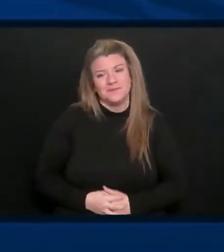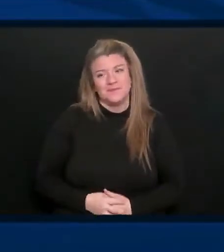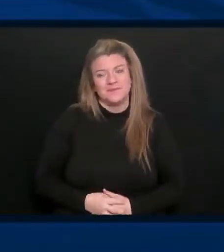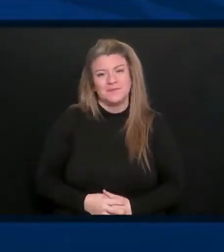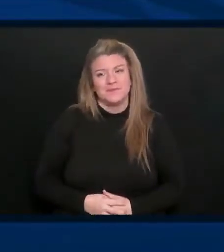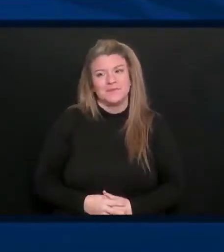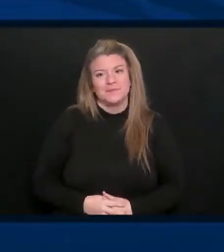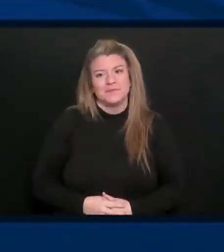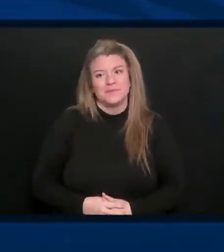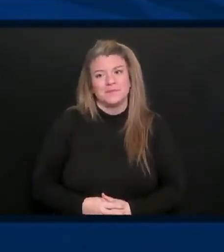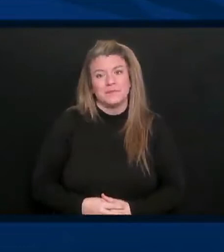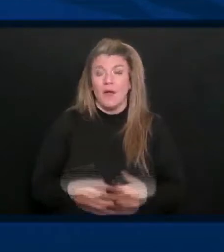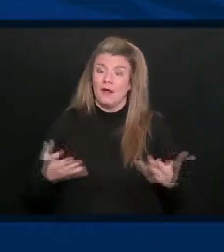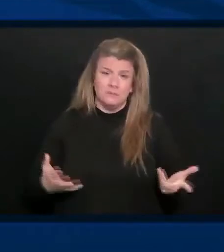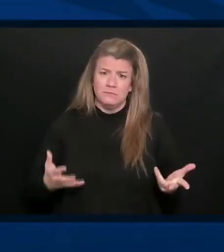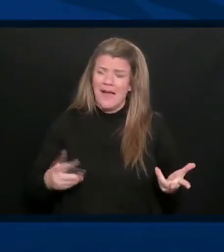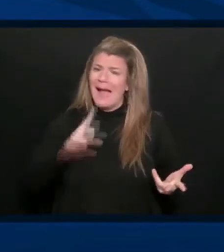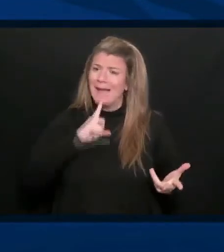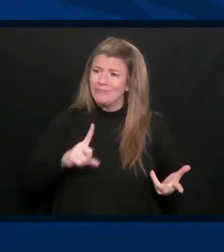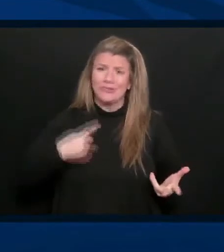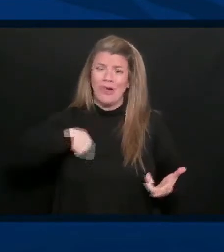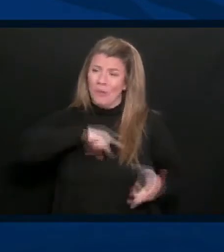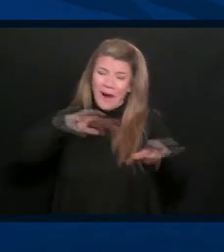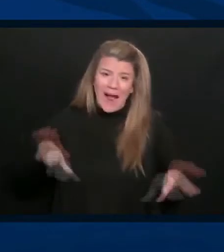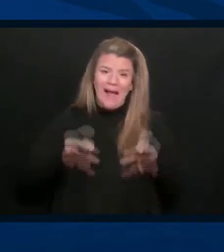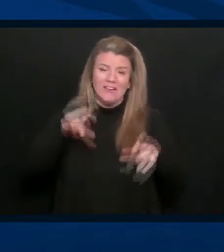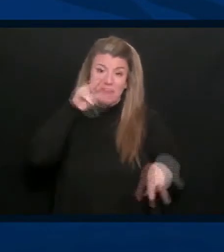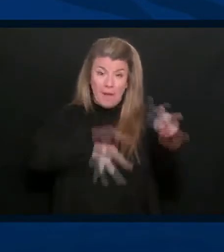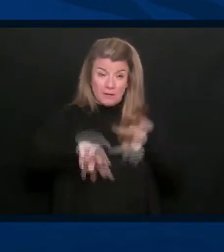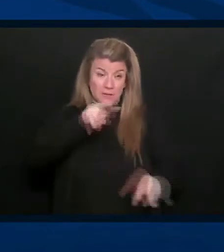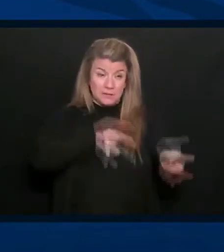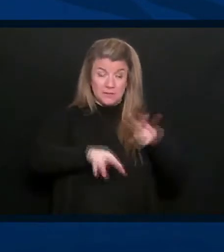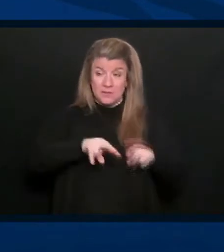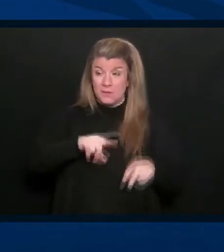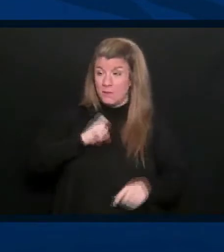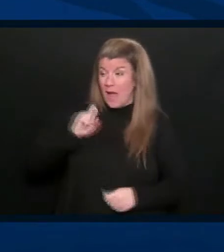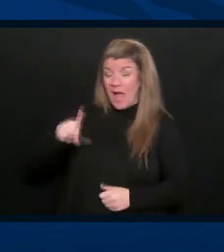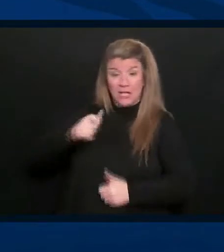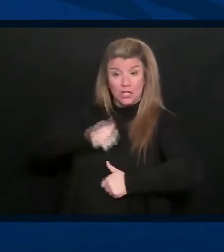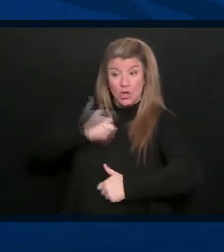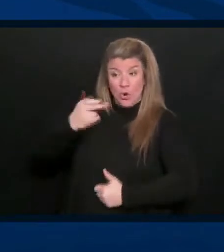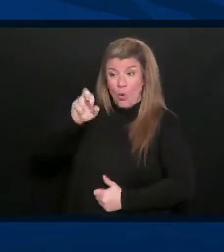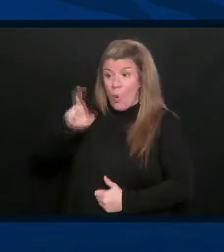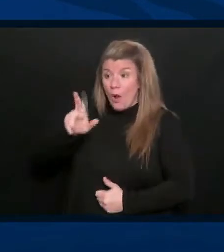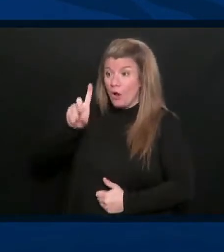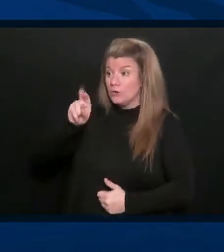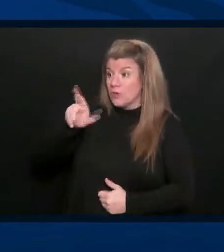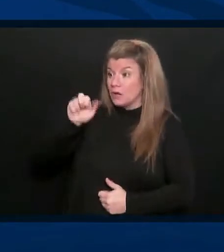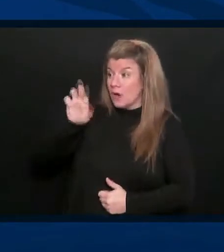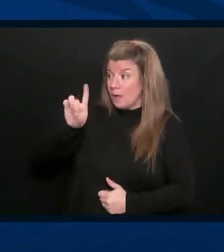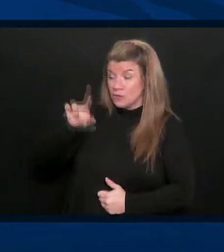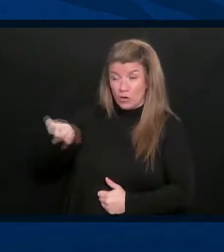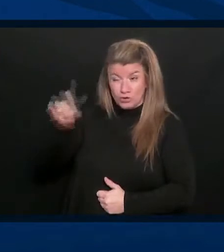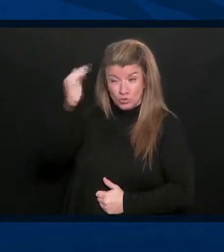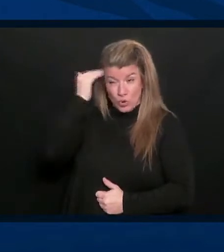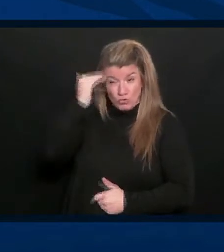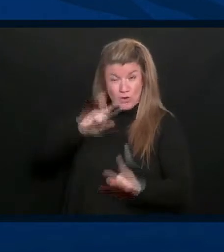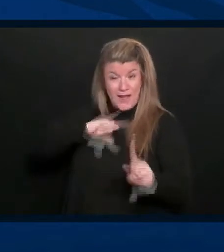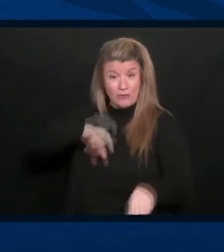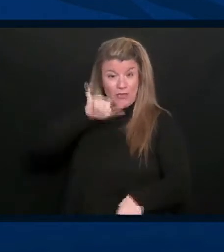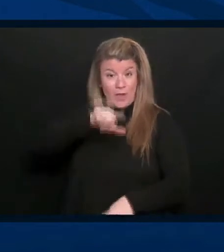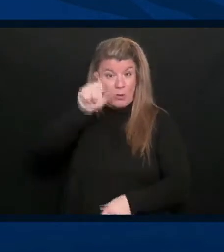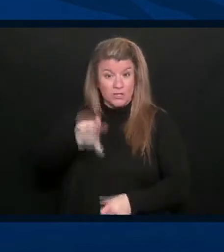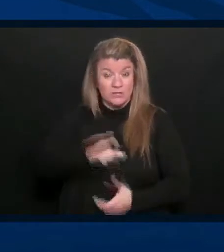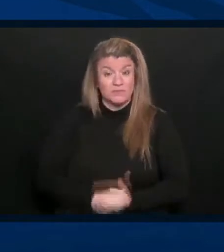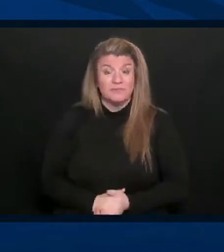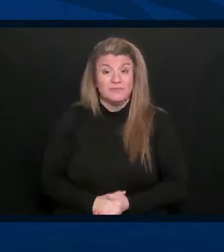Evan, I'm sure we're actively monitoring it, but Dr. Amjad, or General Hoyer, you guys answer that, please.